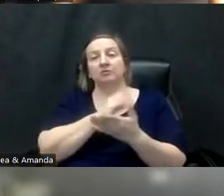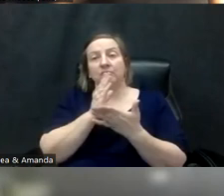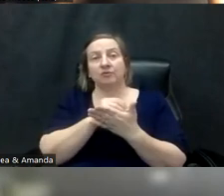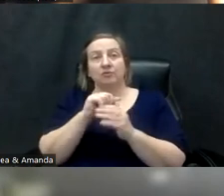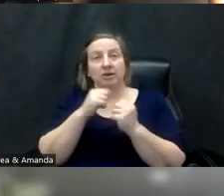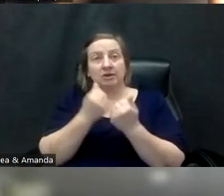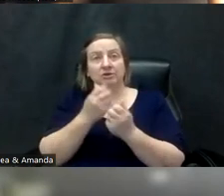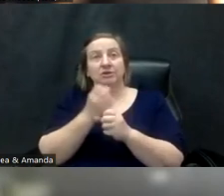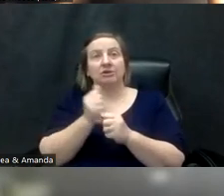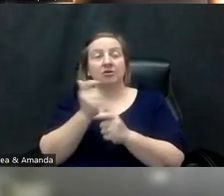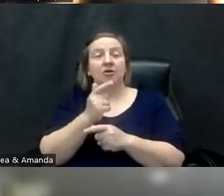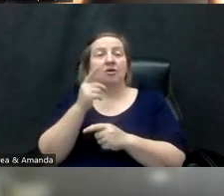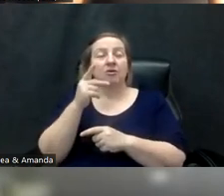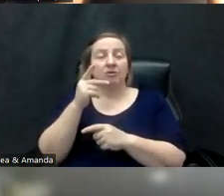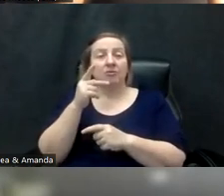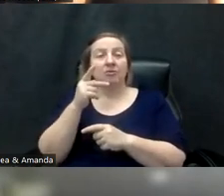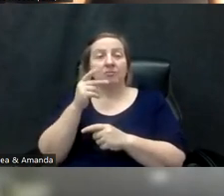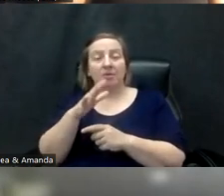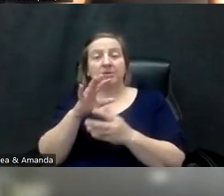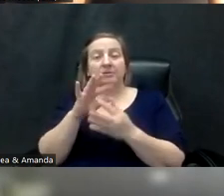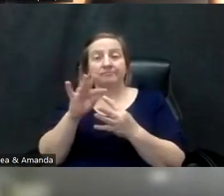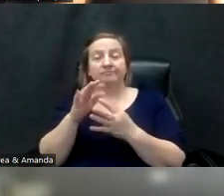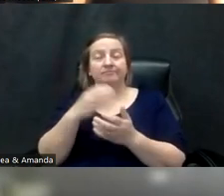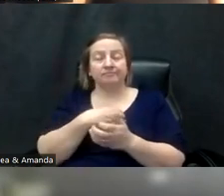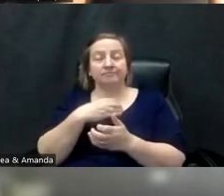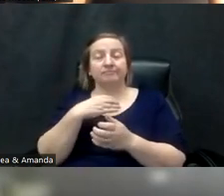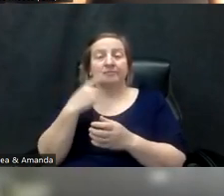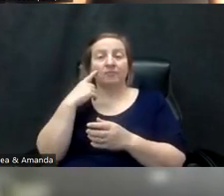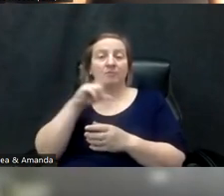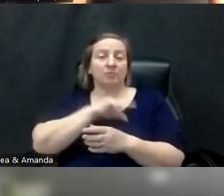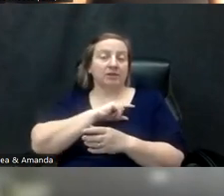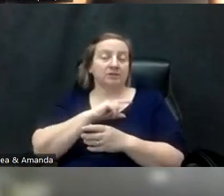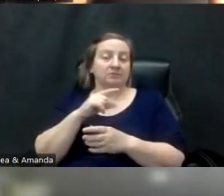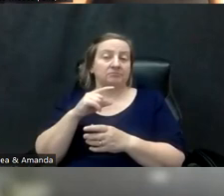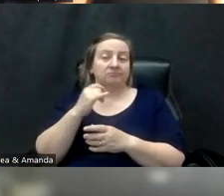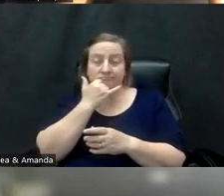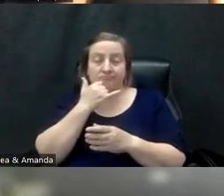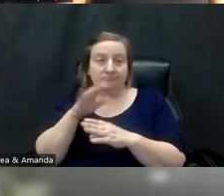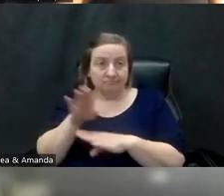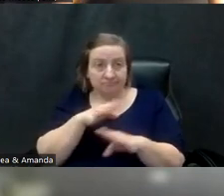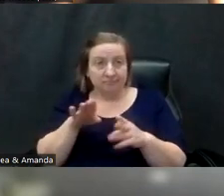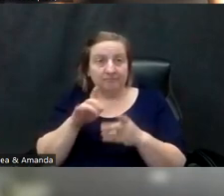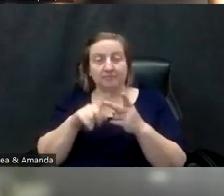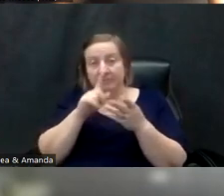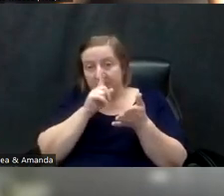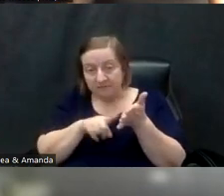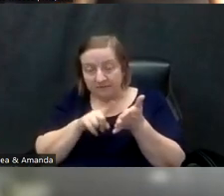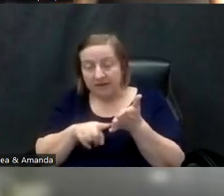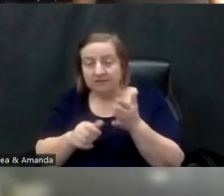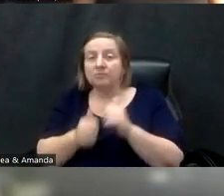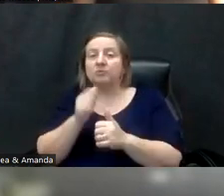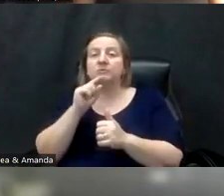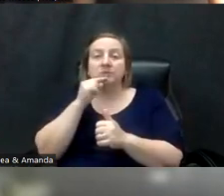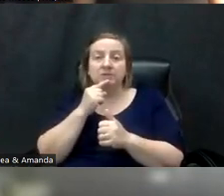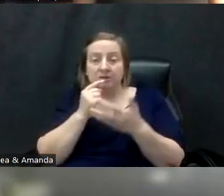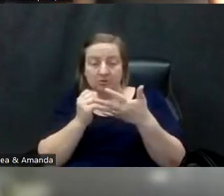public complaints of police misconduct, prioritizes cases, and is required to investigate the most serious offenses.